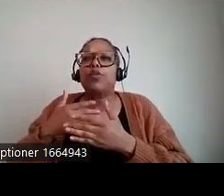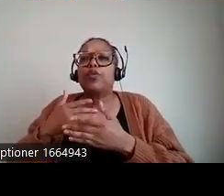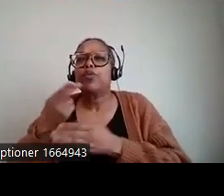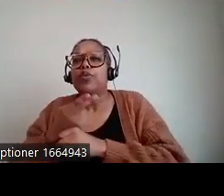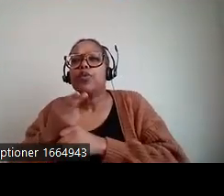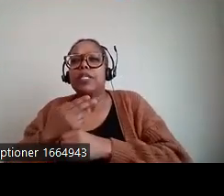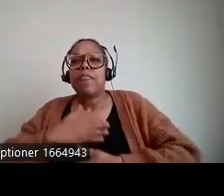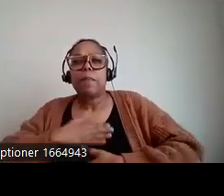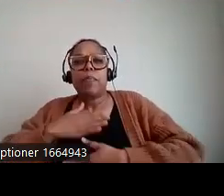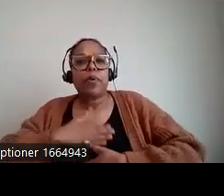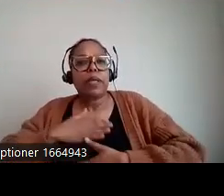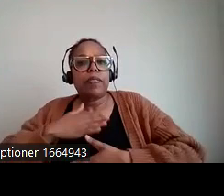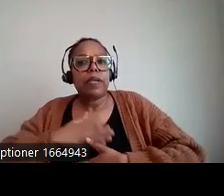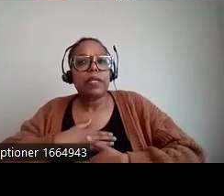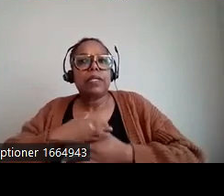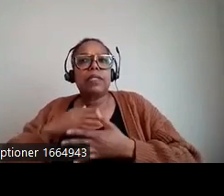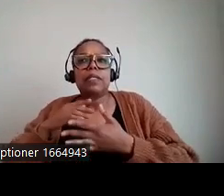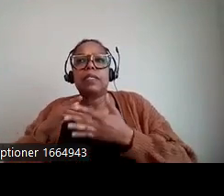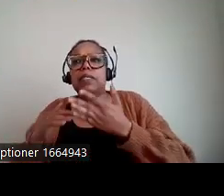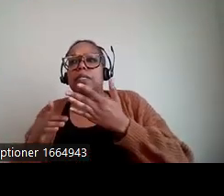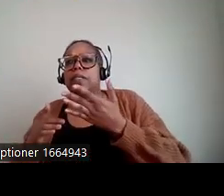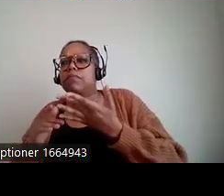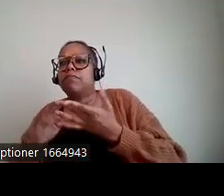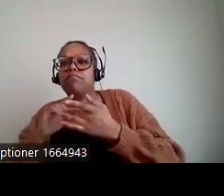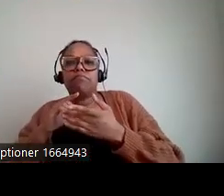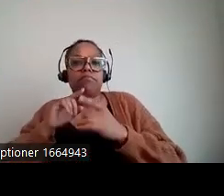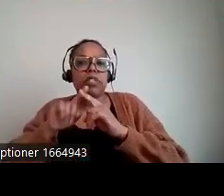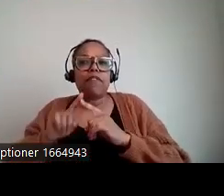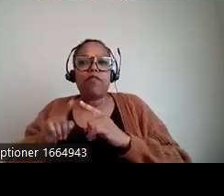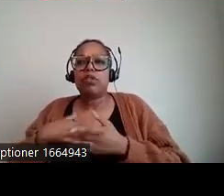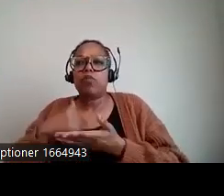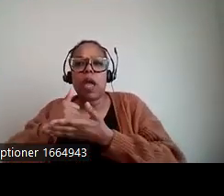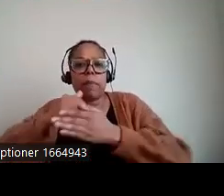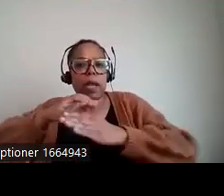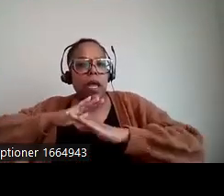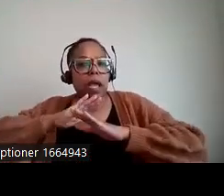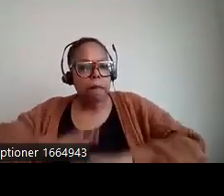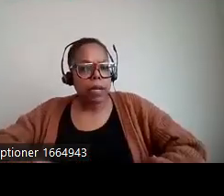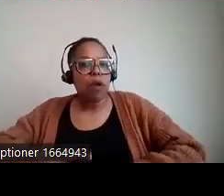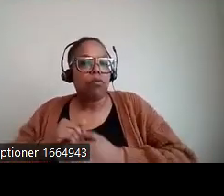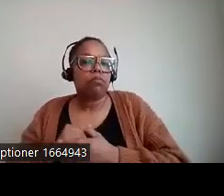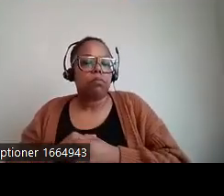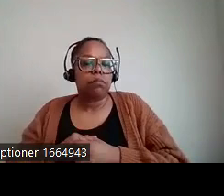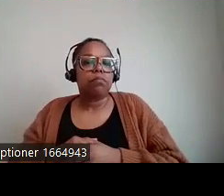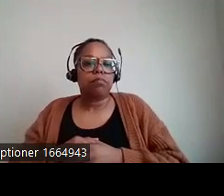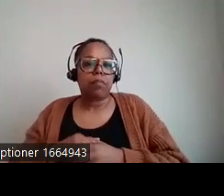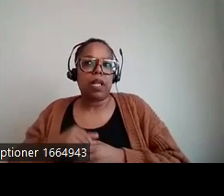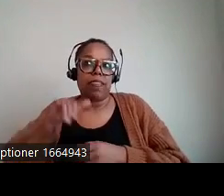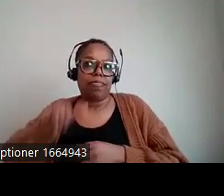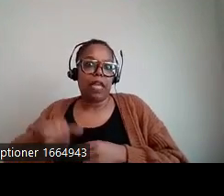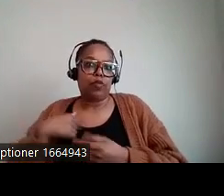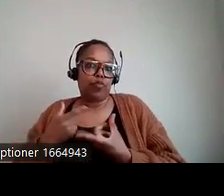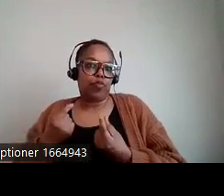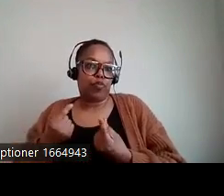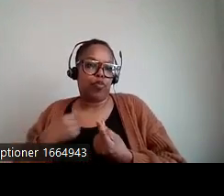they brought along, like, and help me kind of, calm down. So that's what the safety plan